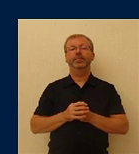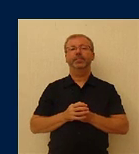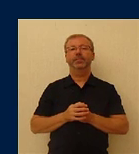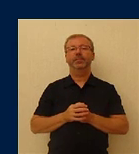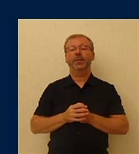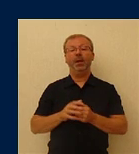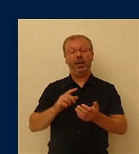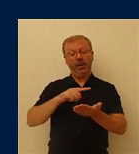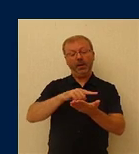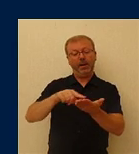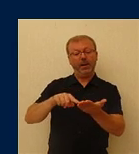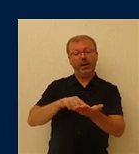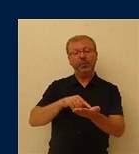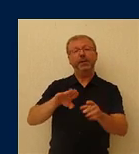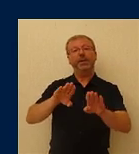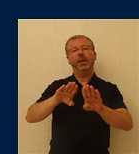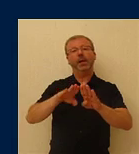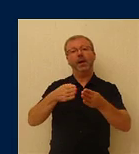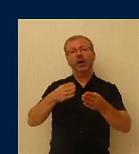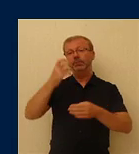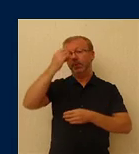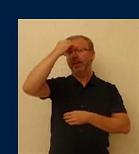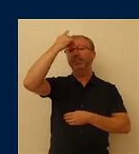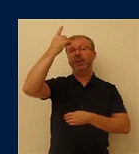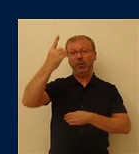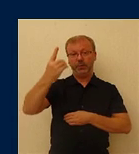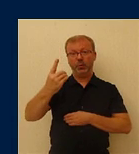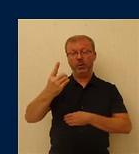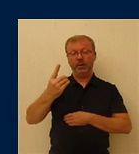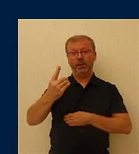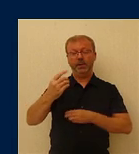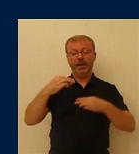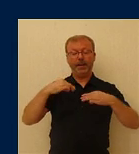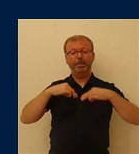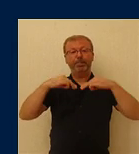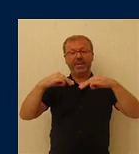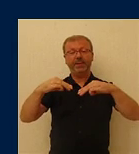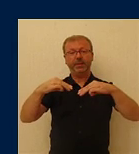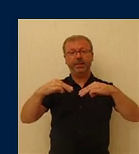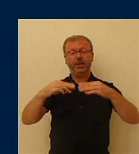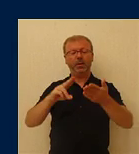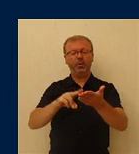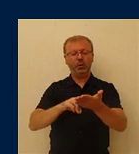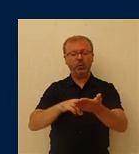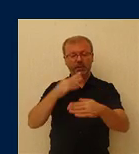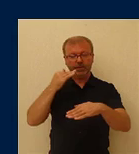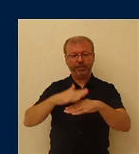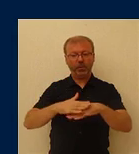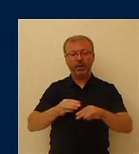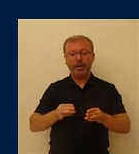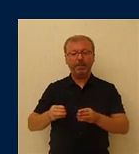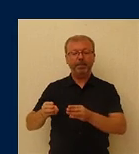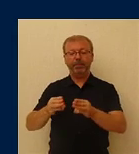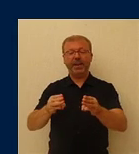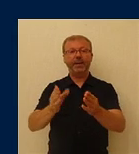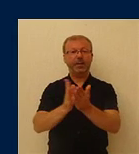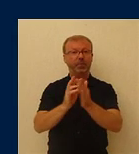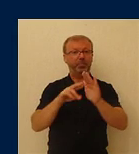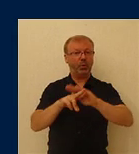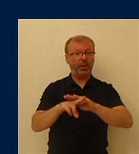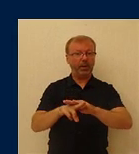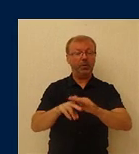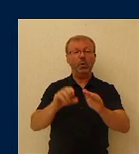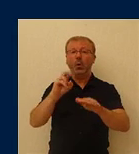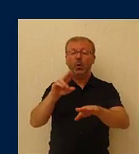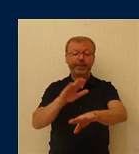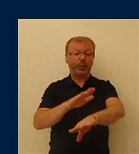Labyrinths are spiritual tools that can be used as paths of prayer or as walking